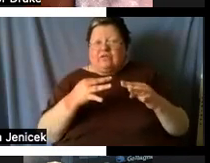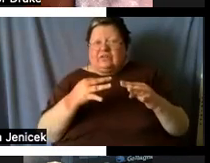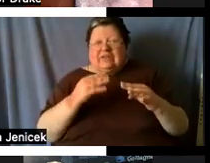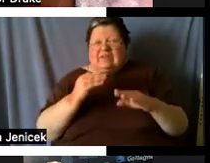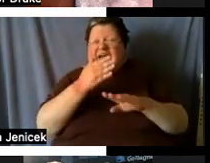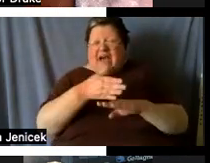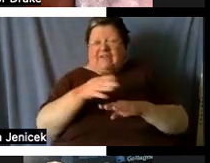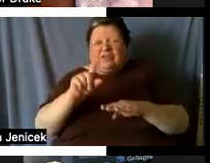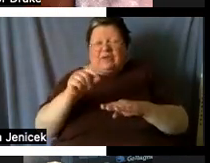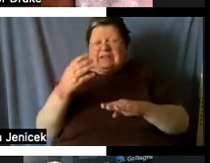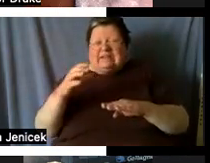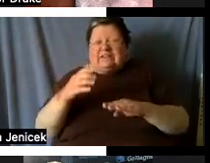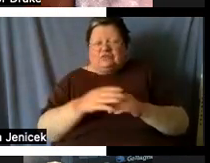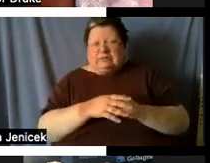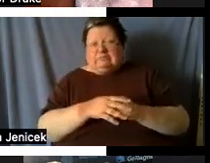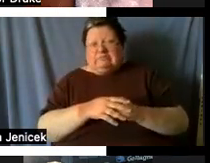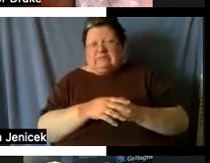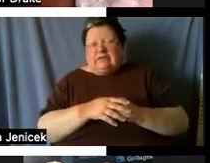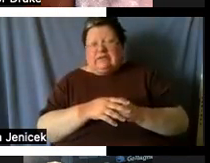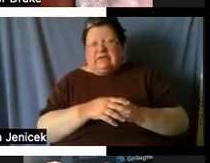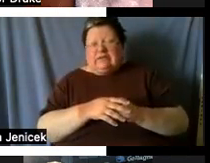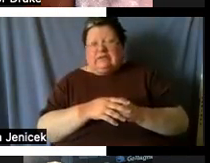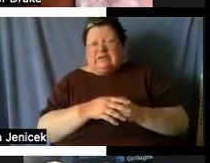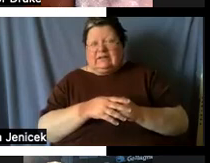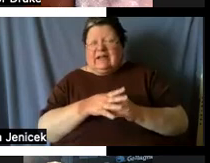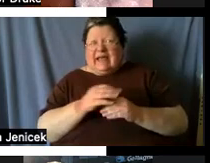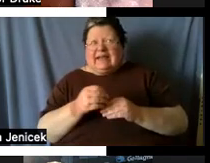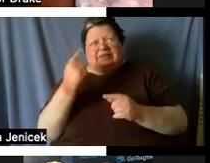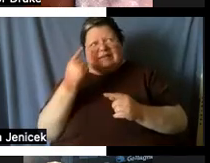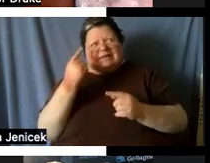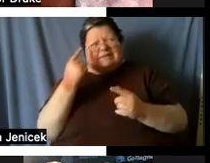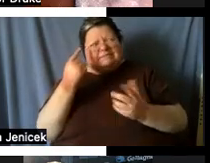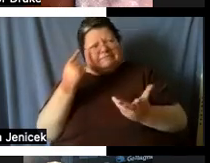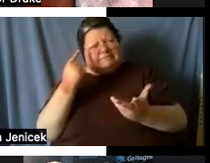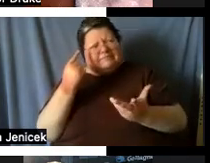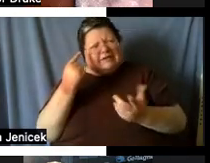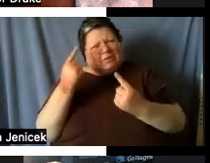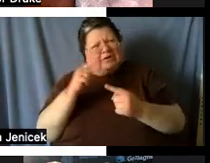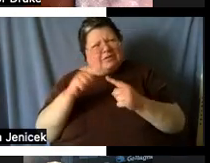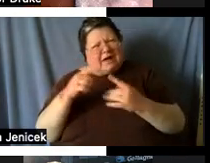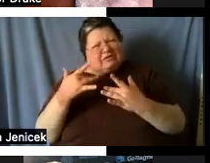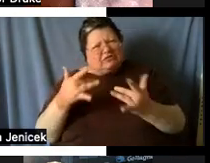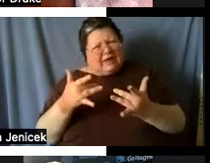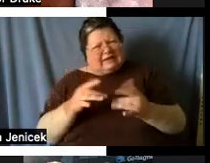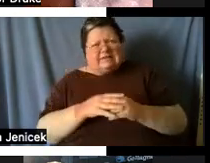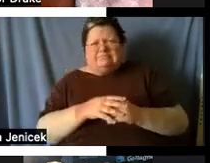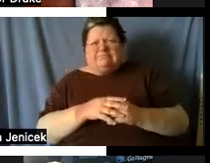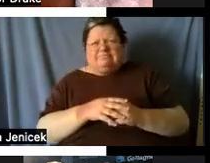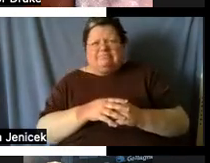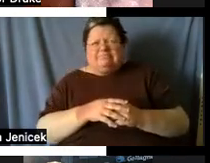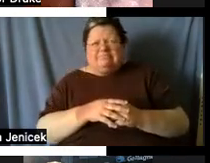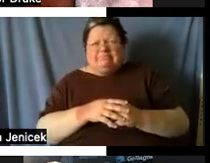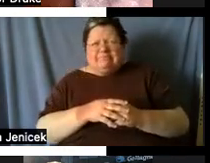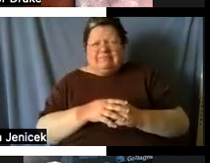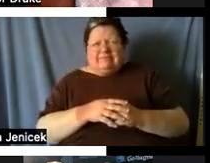20th century. And one wonders about the trends. Again, the